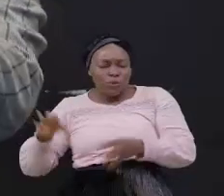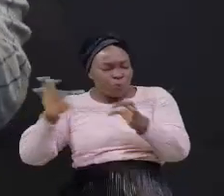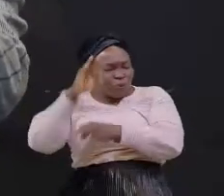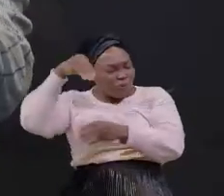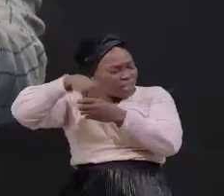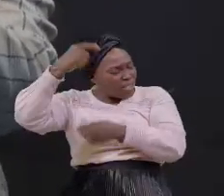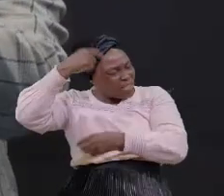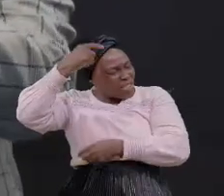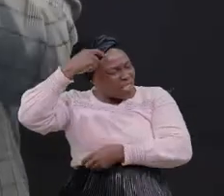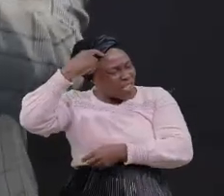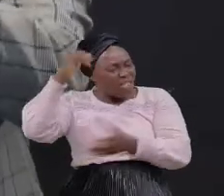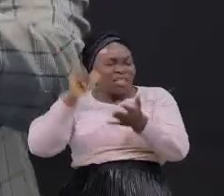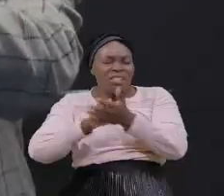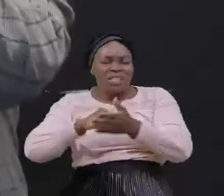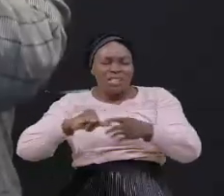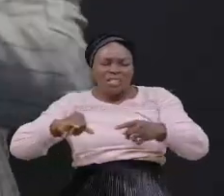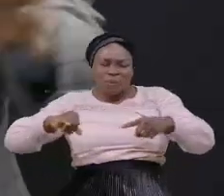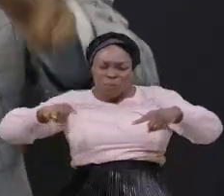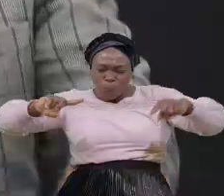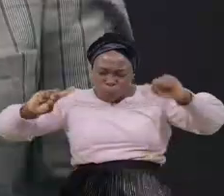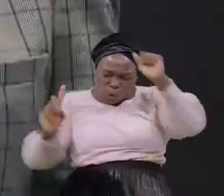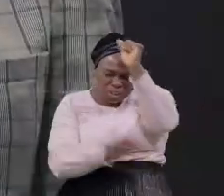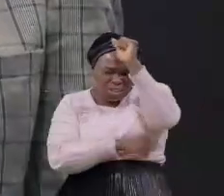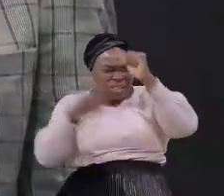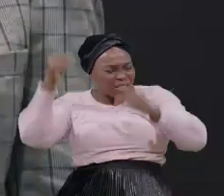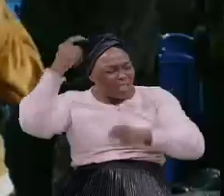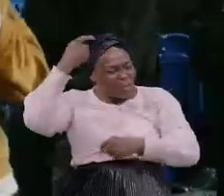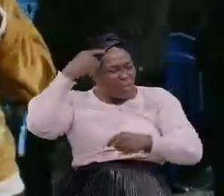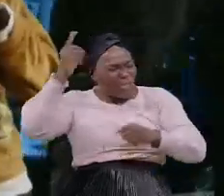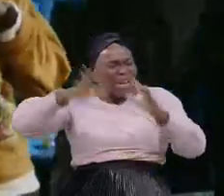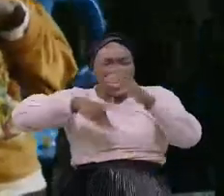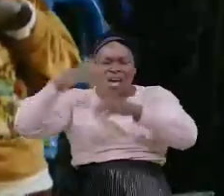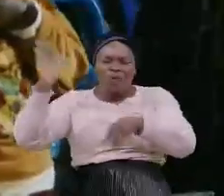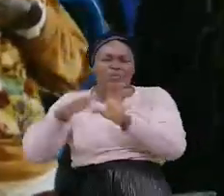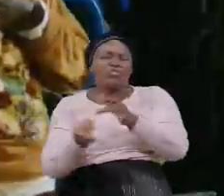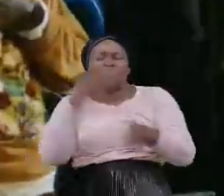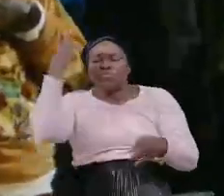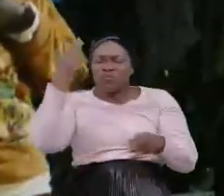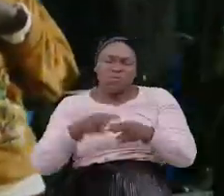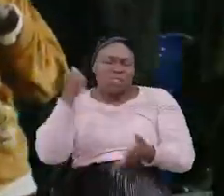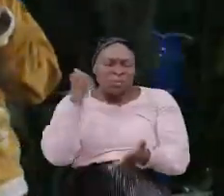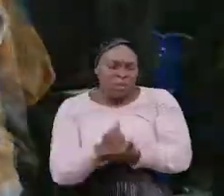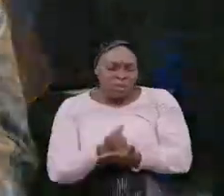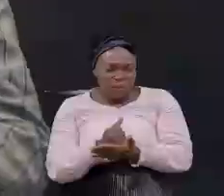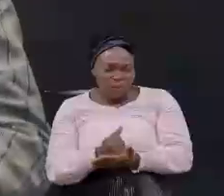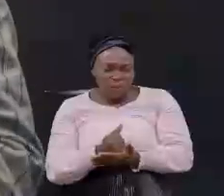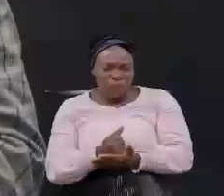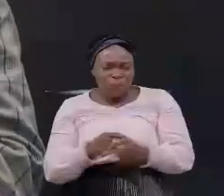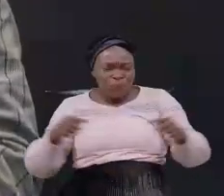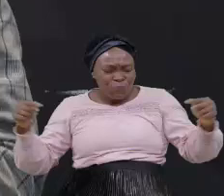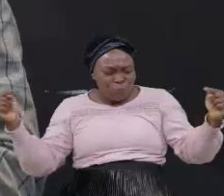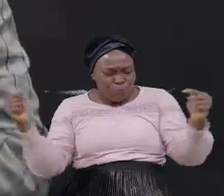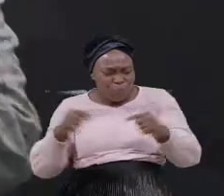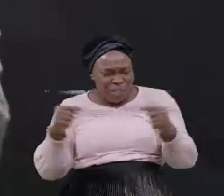the brain, come out in Jesus' name. Pain in the